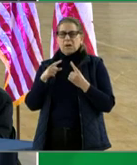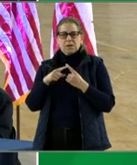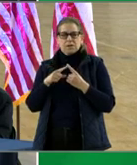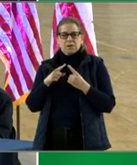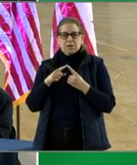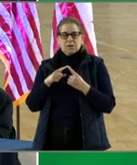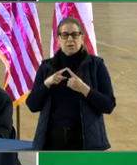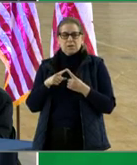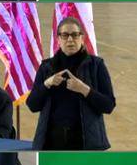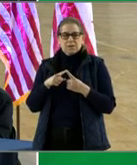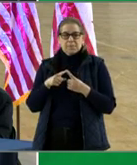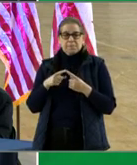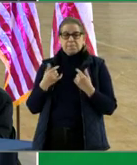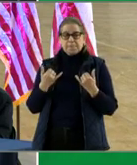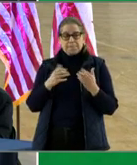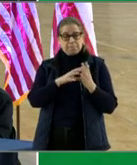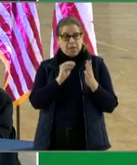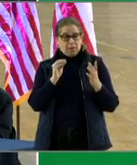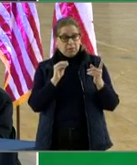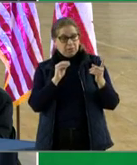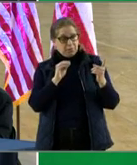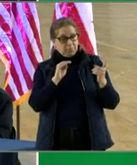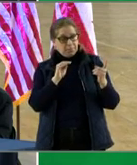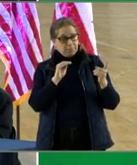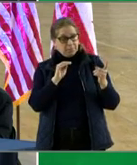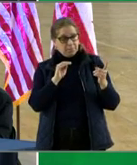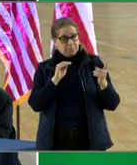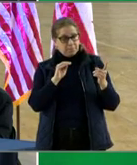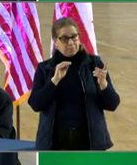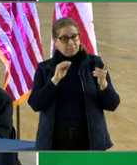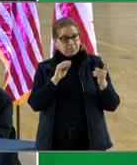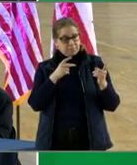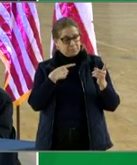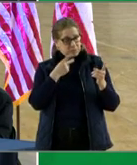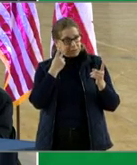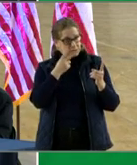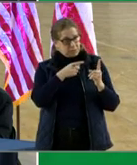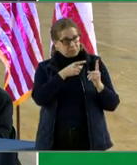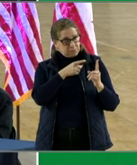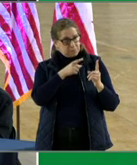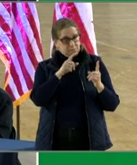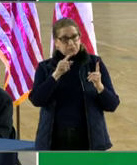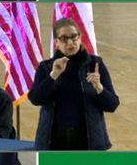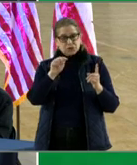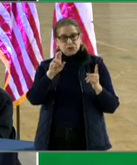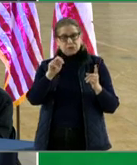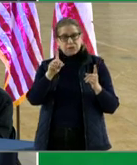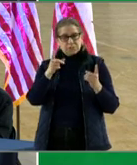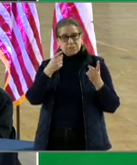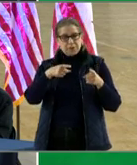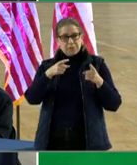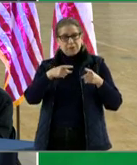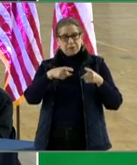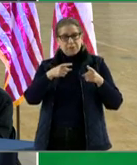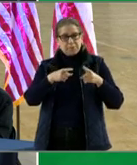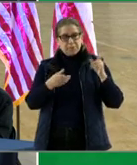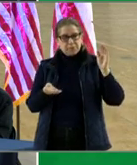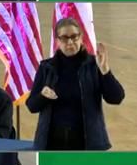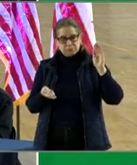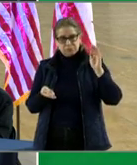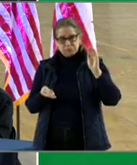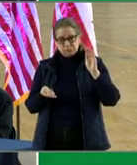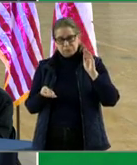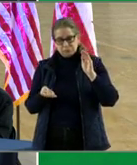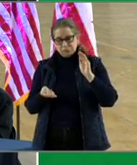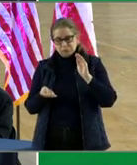trends, including whether or not we're seeing a decrease in the rate of transmission, and whether we